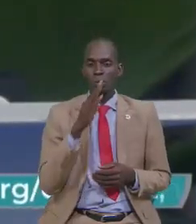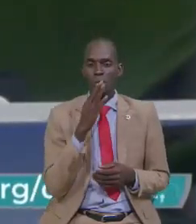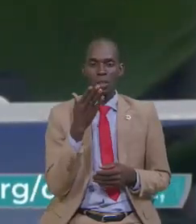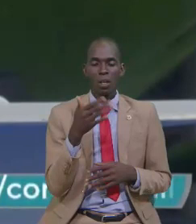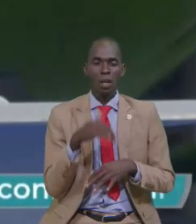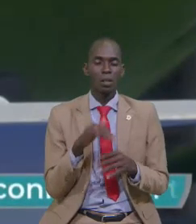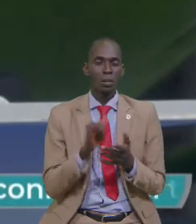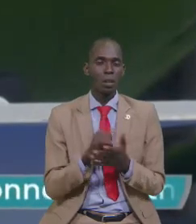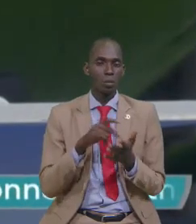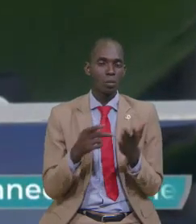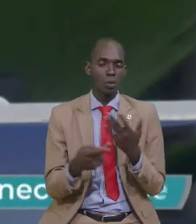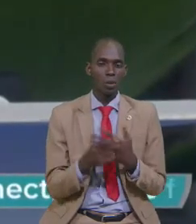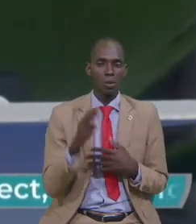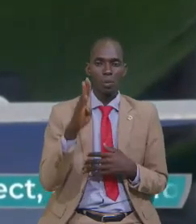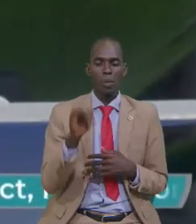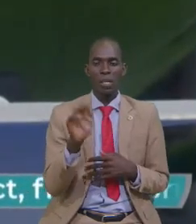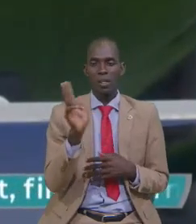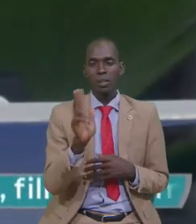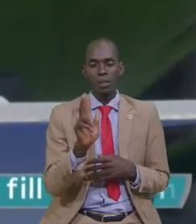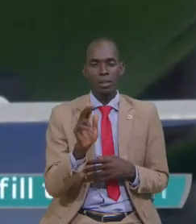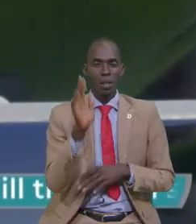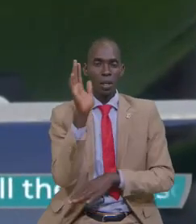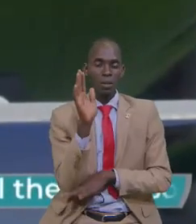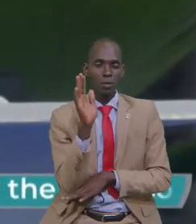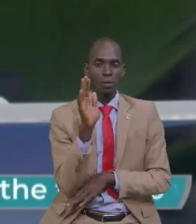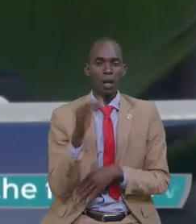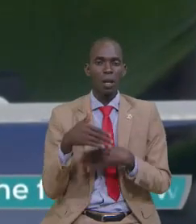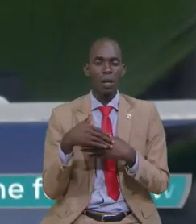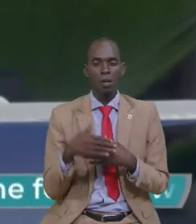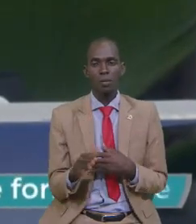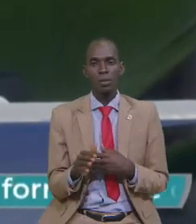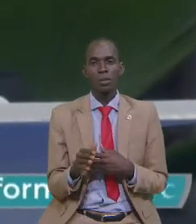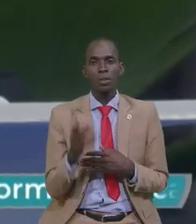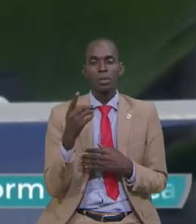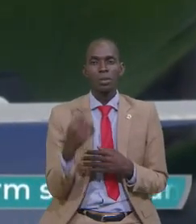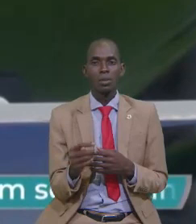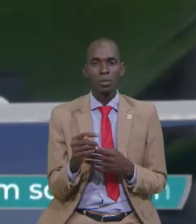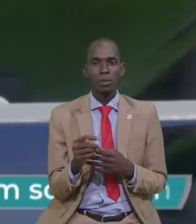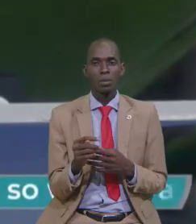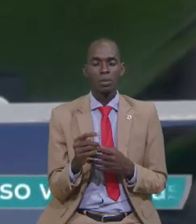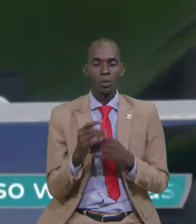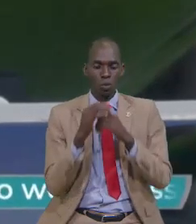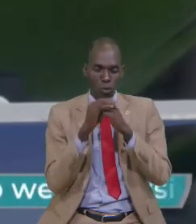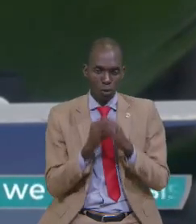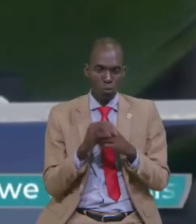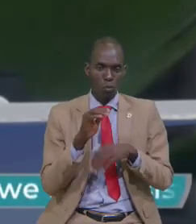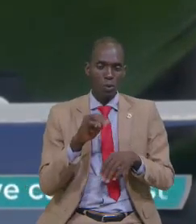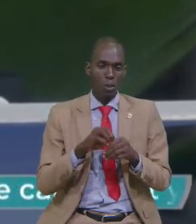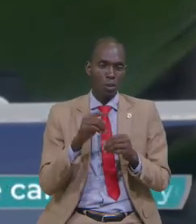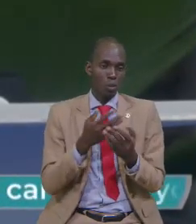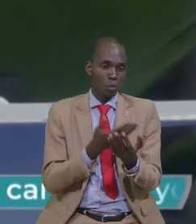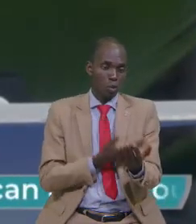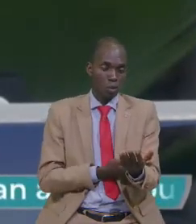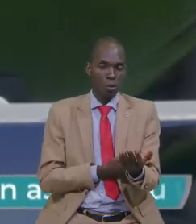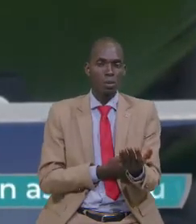tomorrow after the global worship so that we can have that fellowship. There is a package for